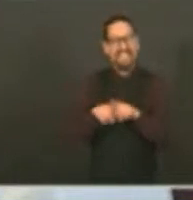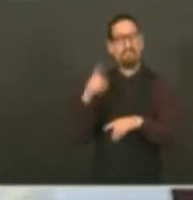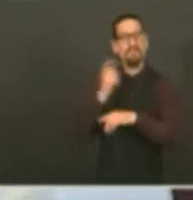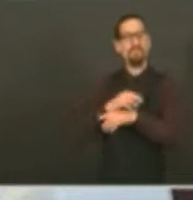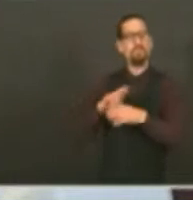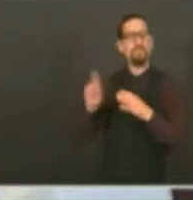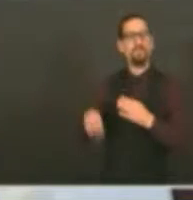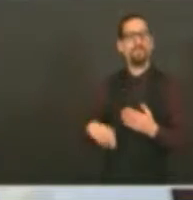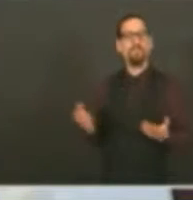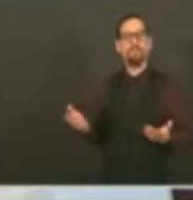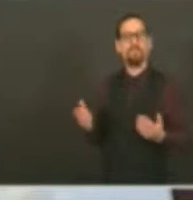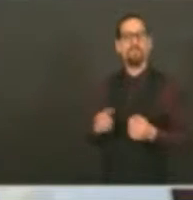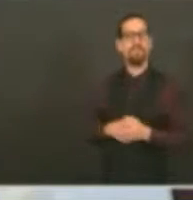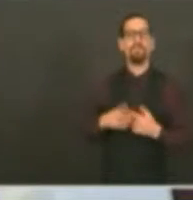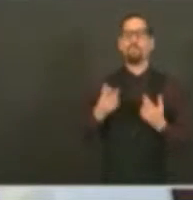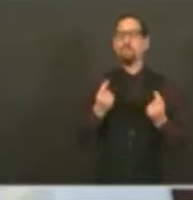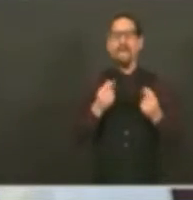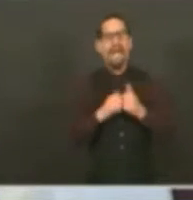at